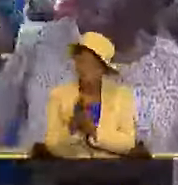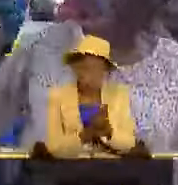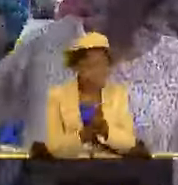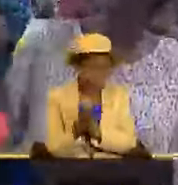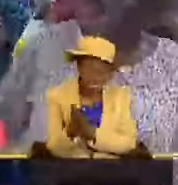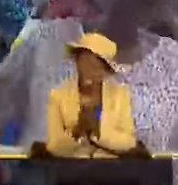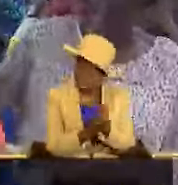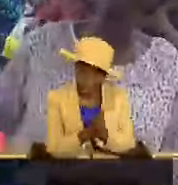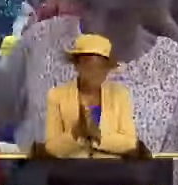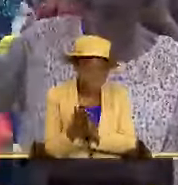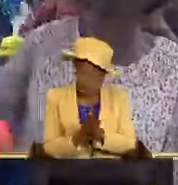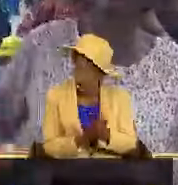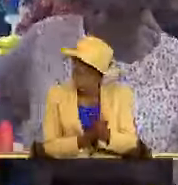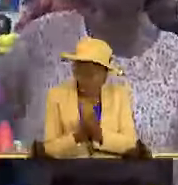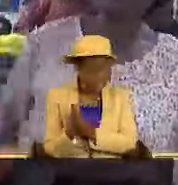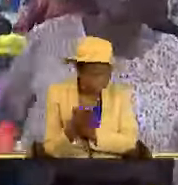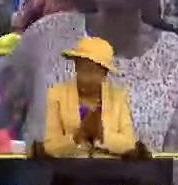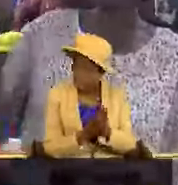Jesus